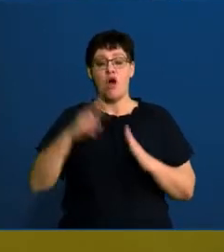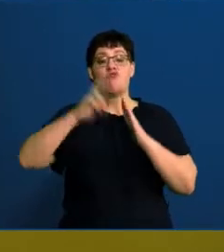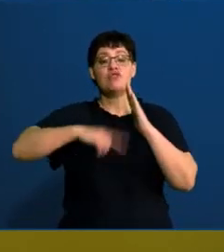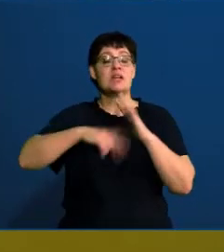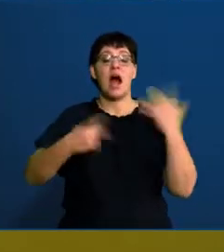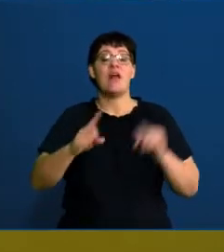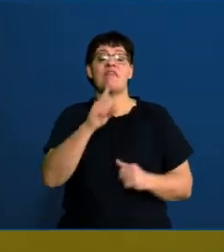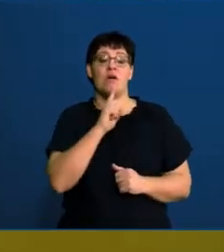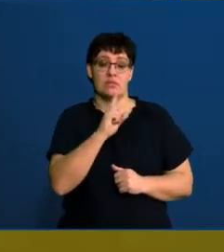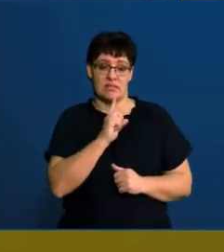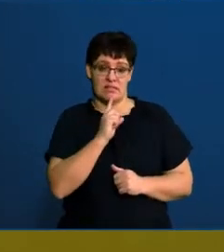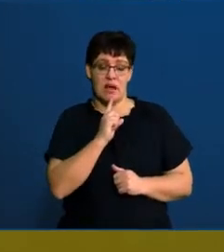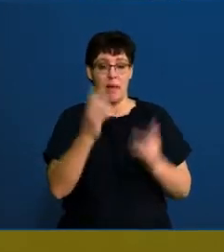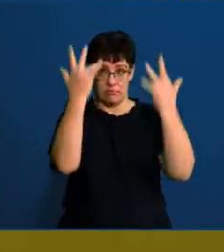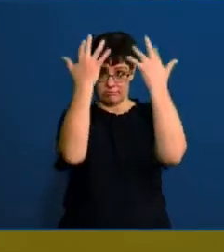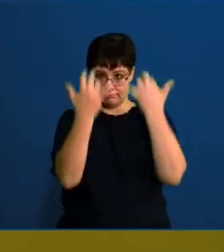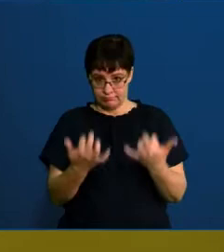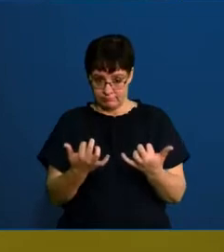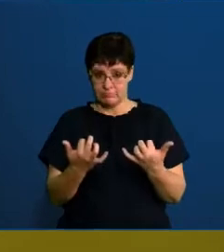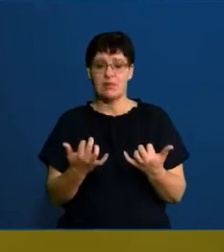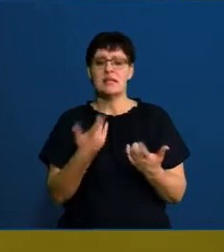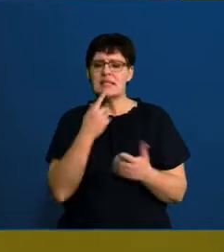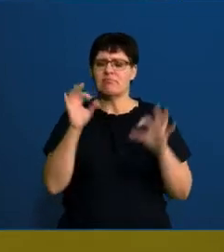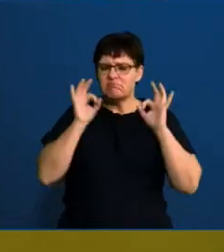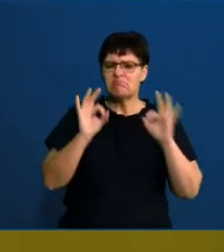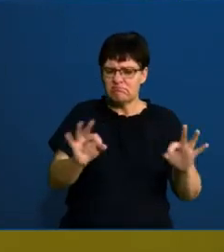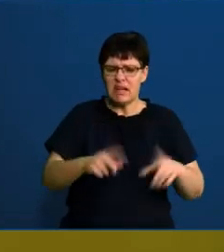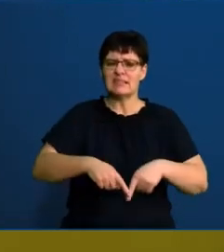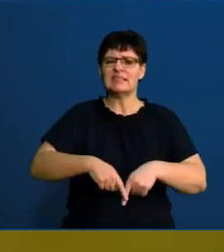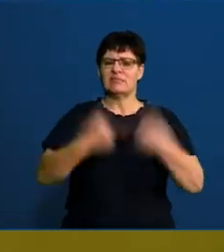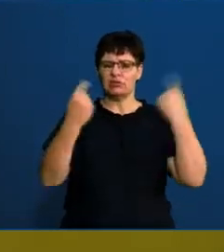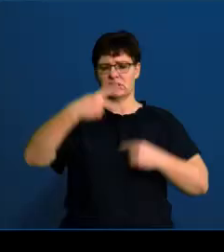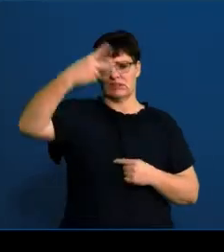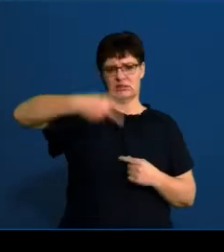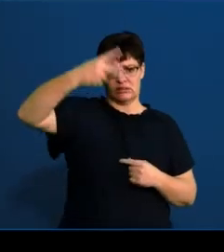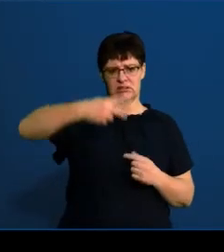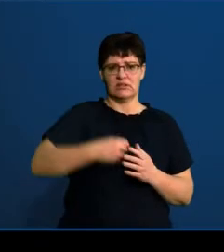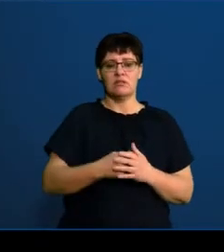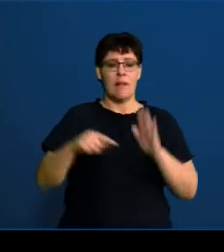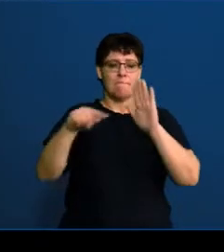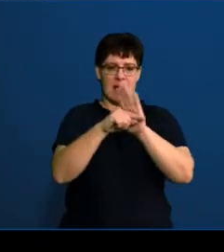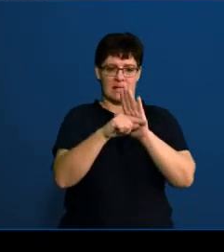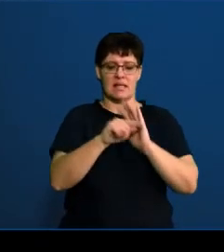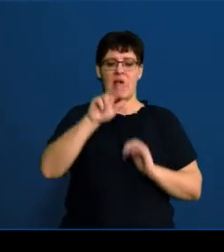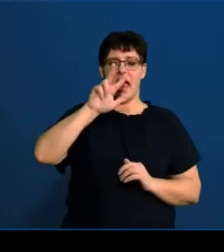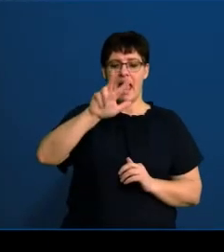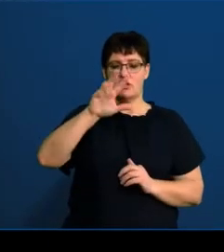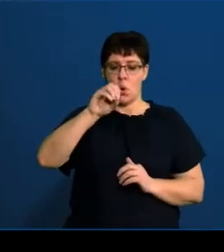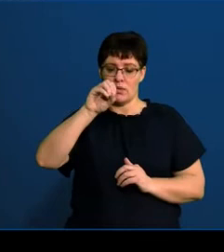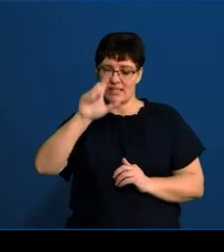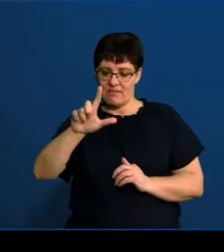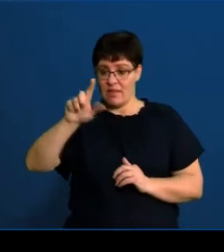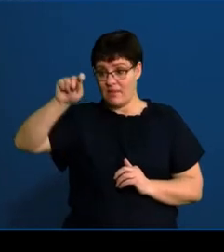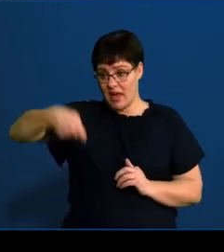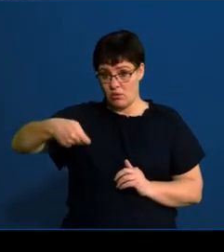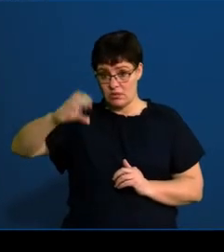I'm actually going to do the calculation and see what is the difference between these two. I'm going to take my